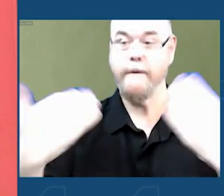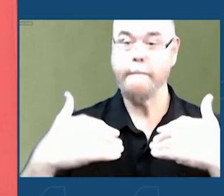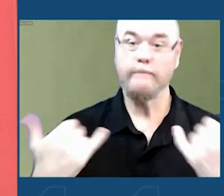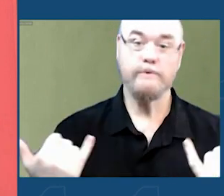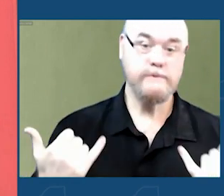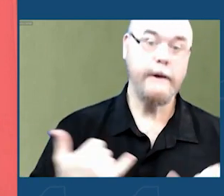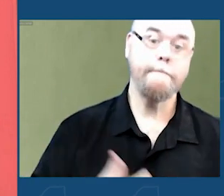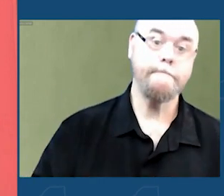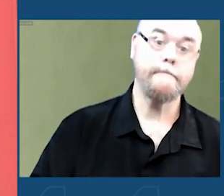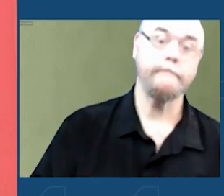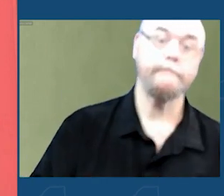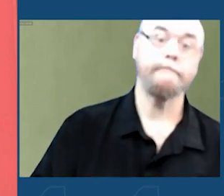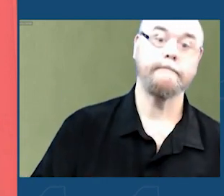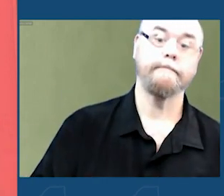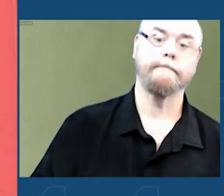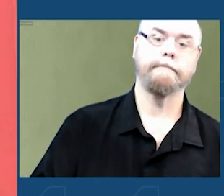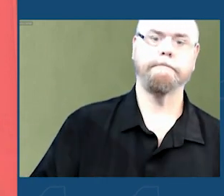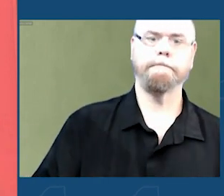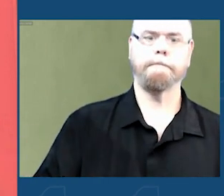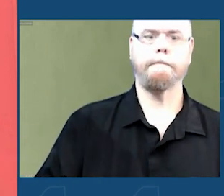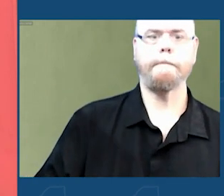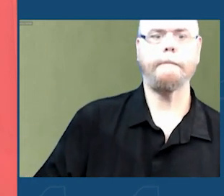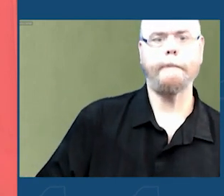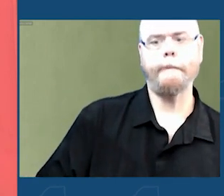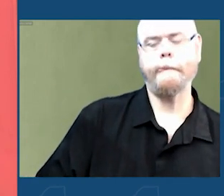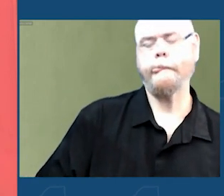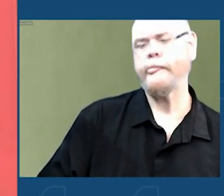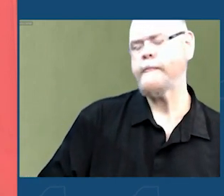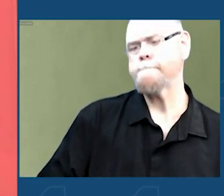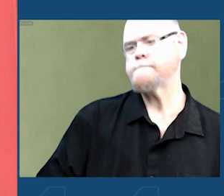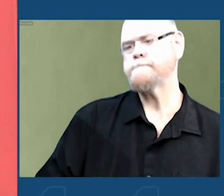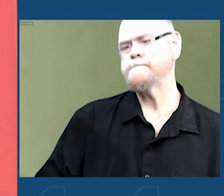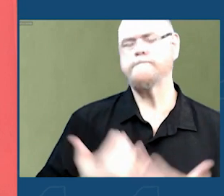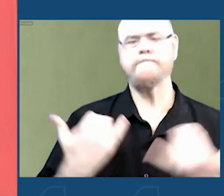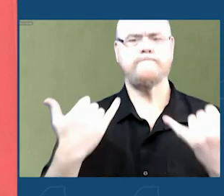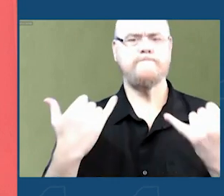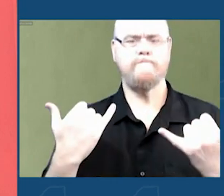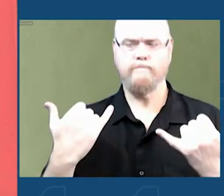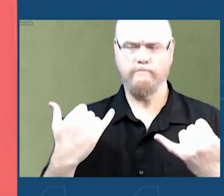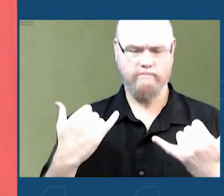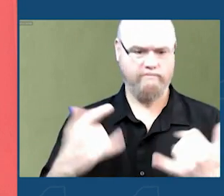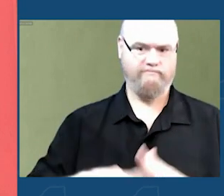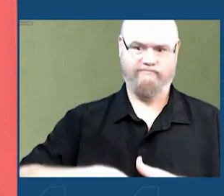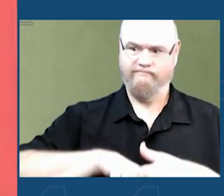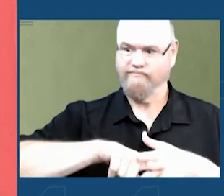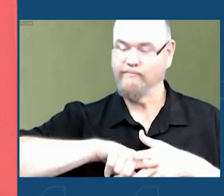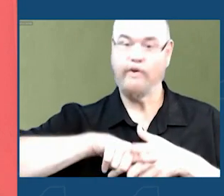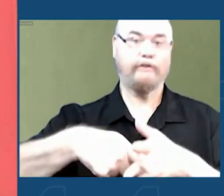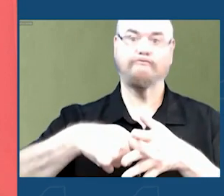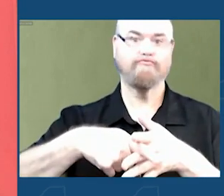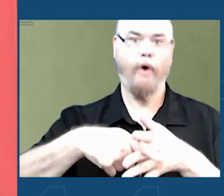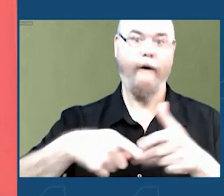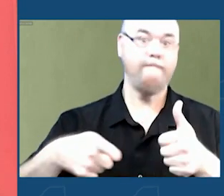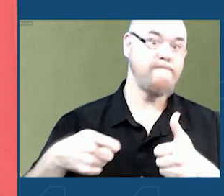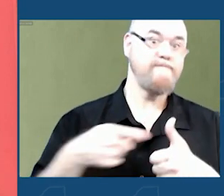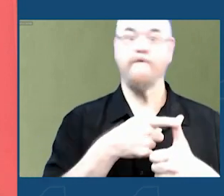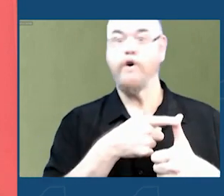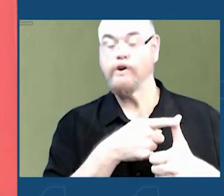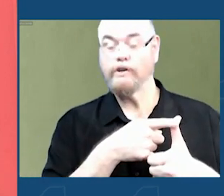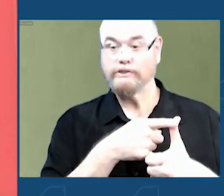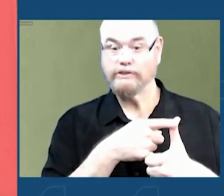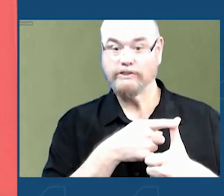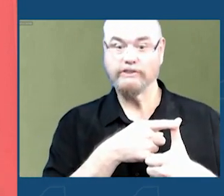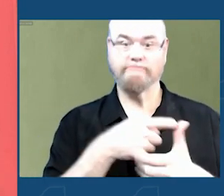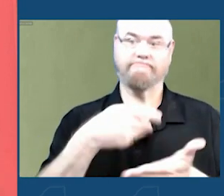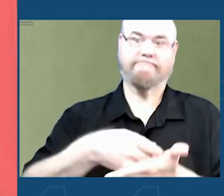today for this moment, breaking ground and celebrating Storm King's first capital project